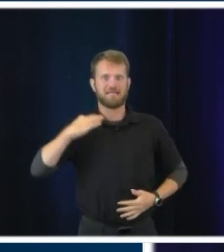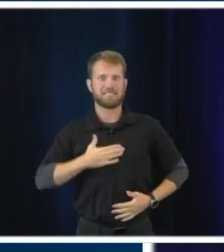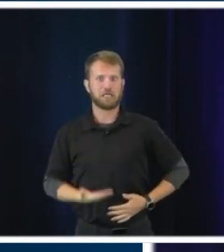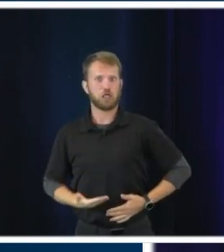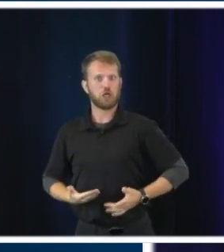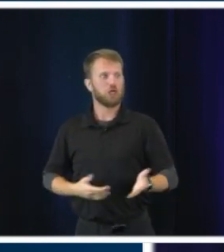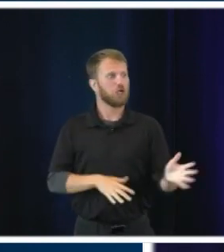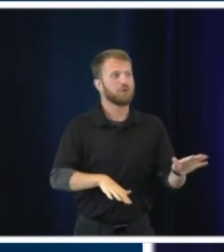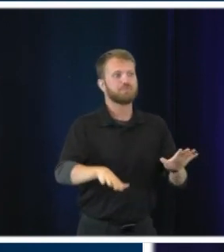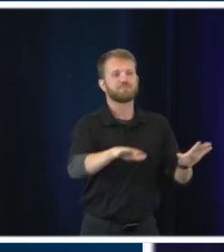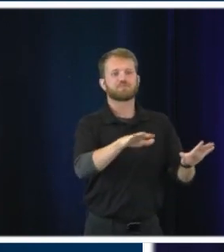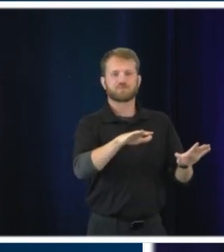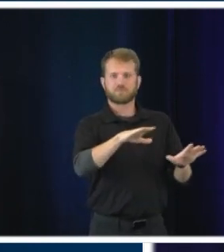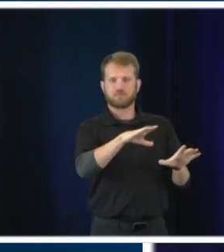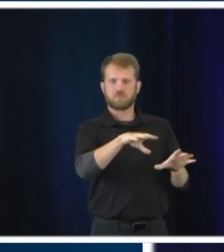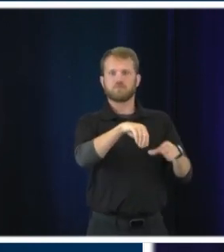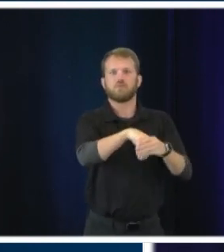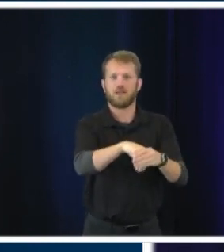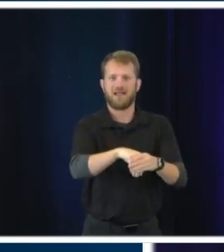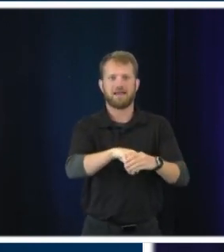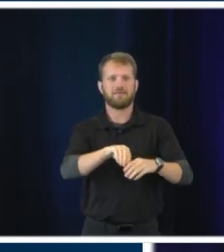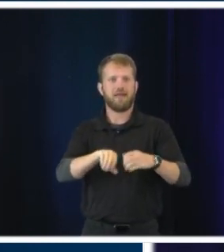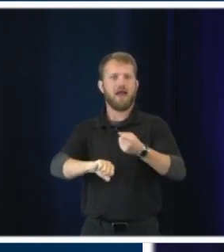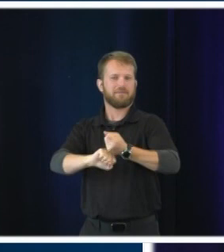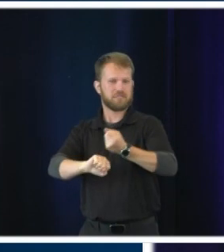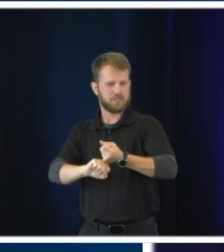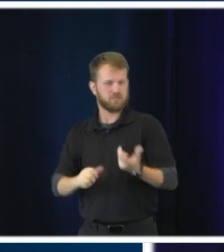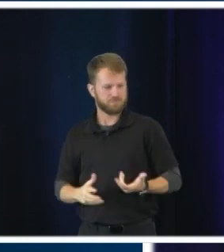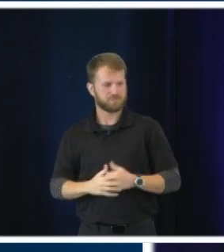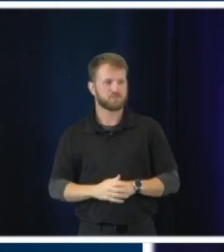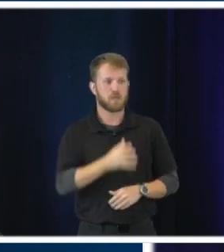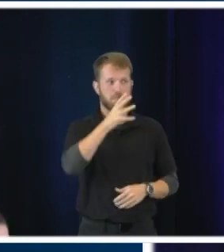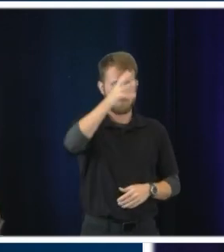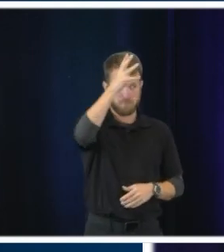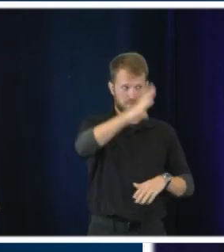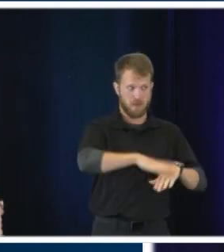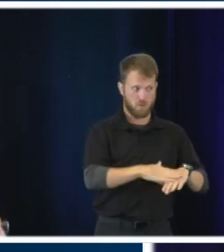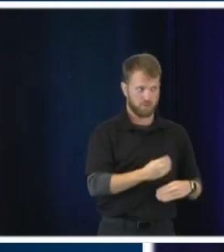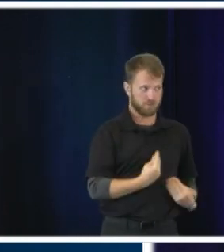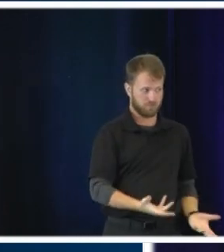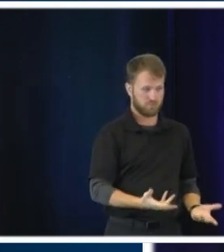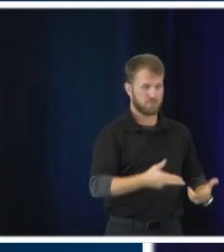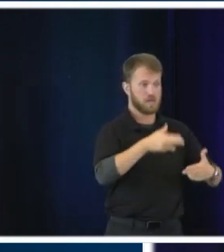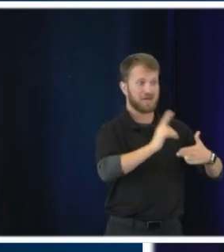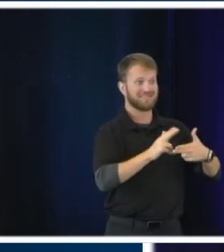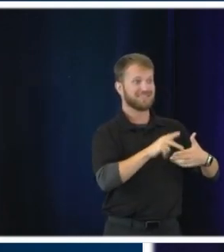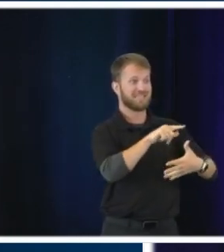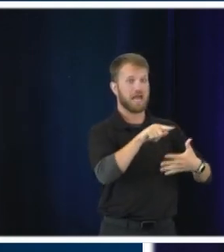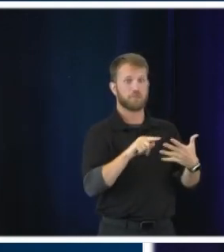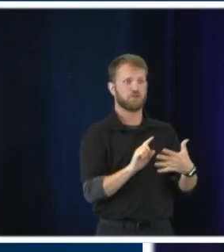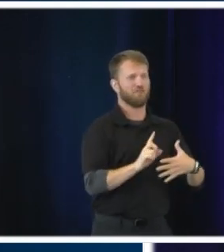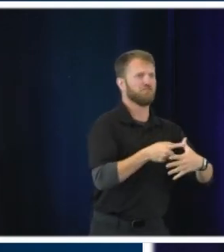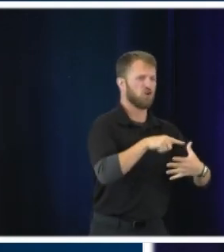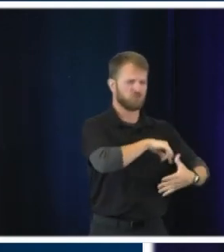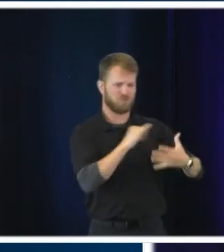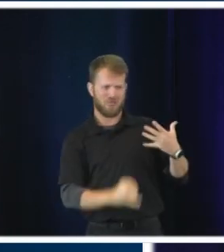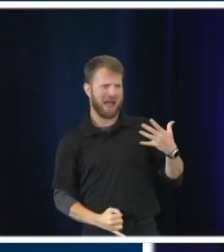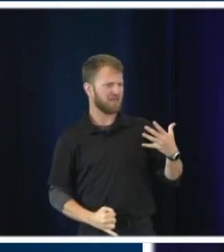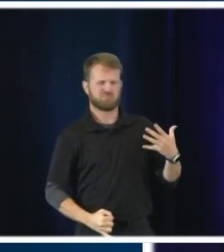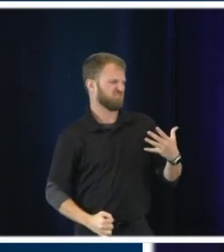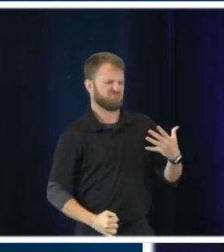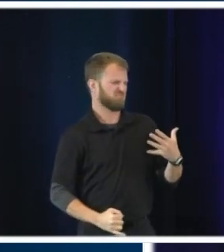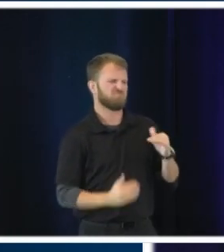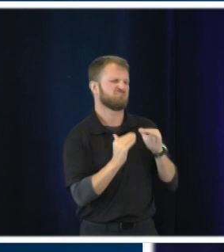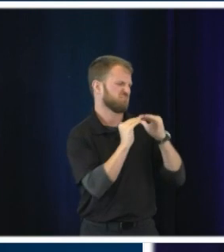and advocacy. Parents, FYI, these names are in no particular order. They are all